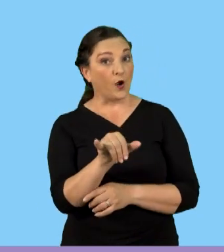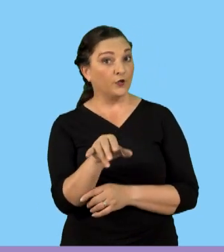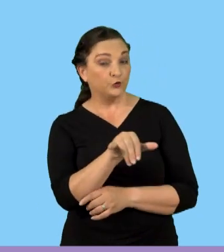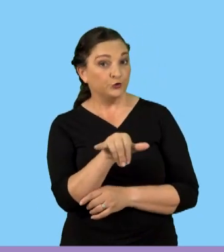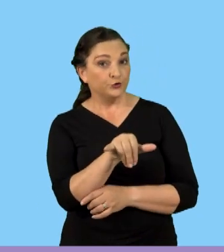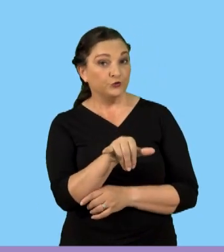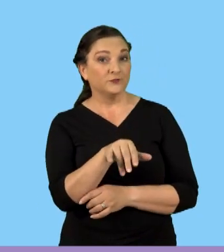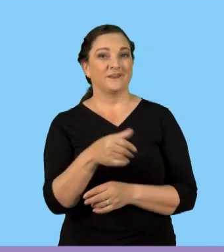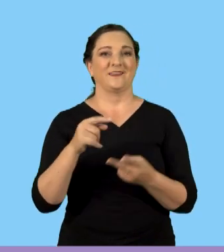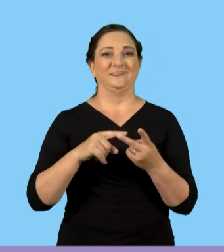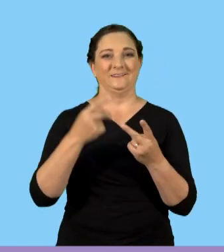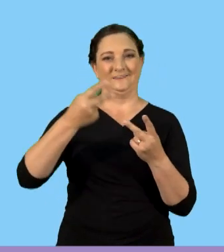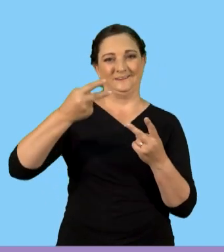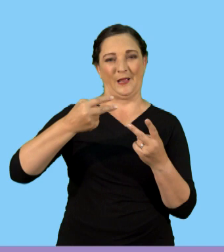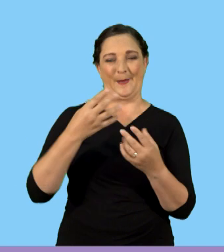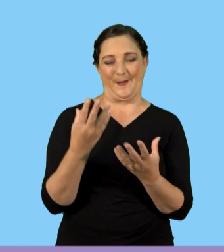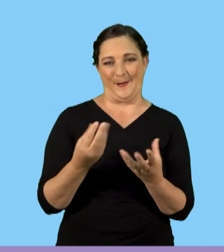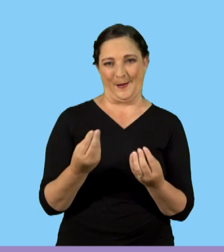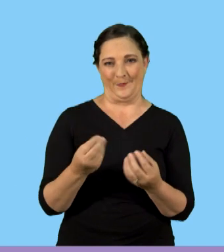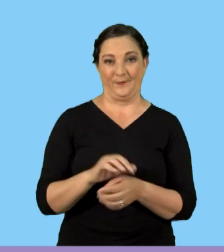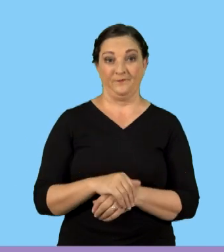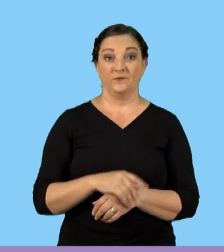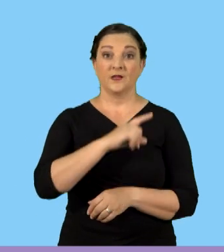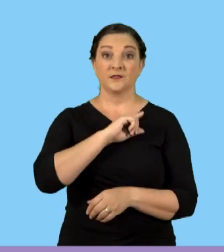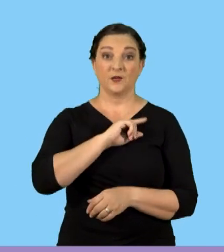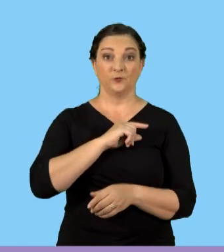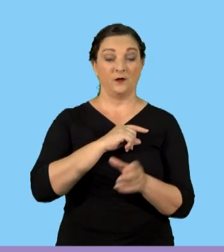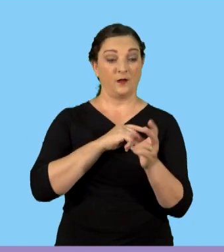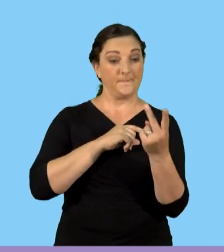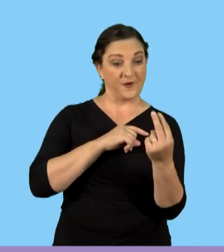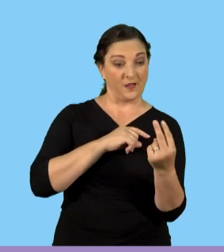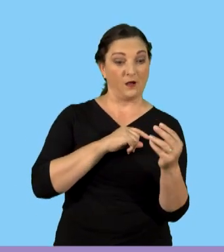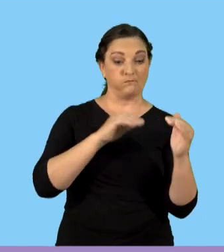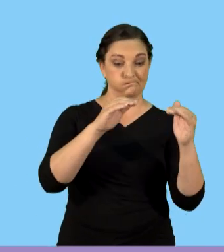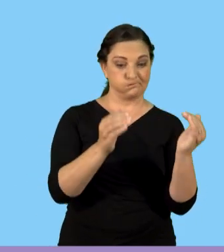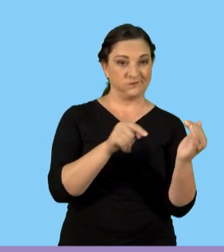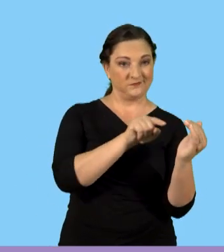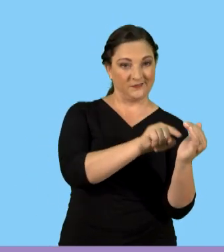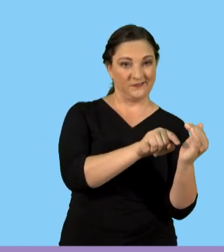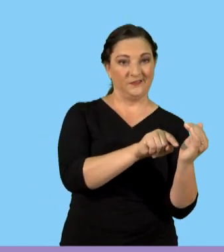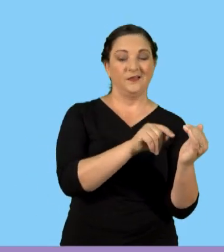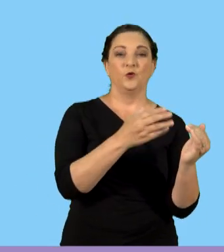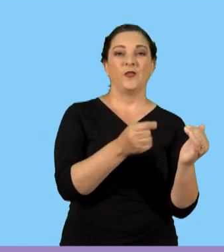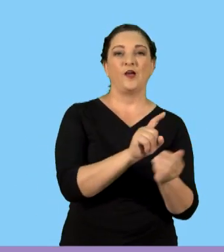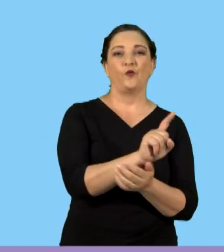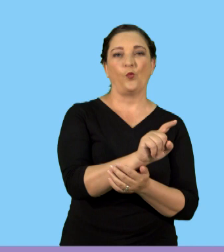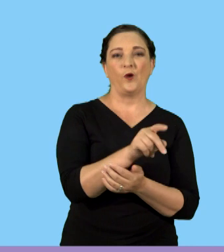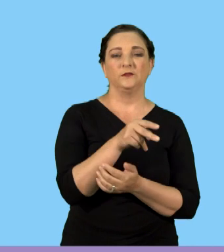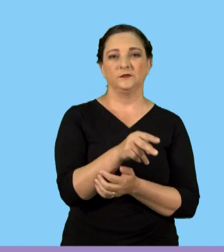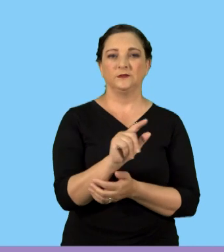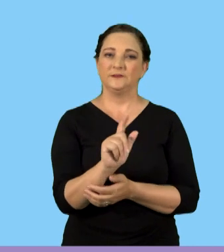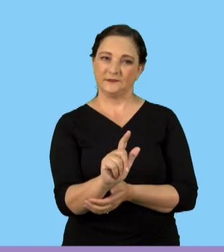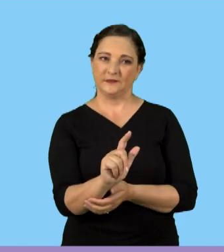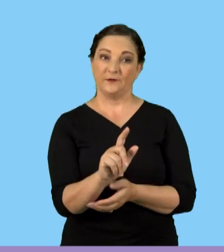then the y-coordinate, that is the second number in an ordered pair. So in the pair, that is the 1 and the 7